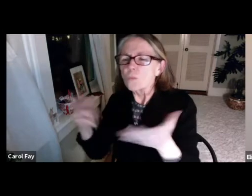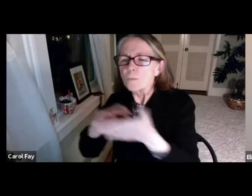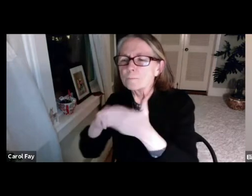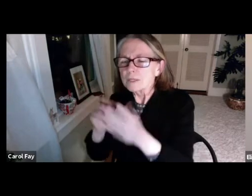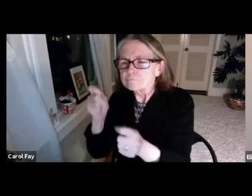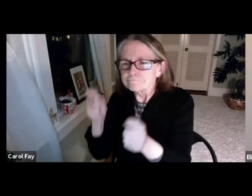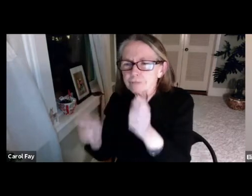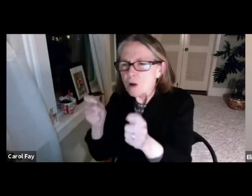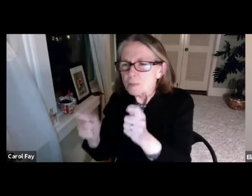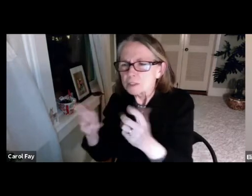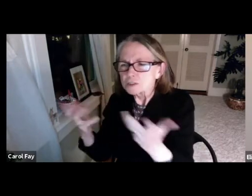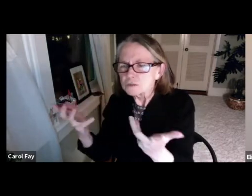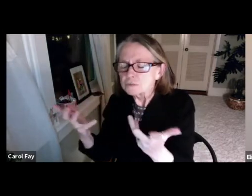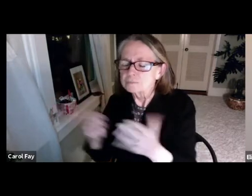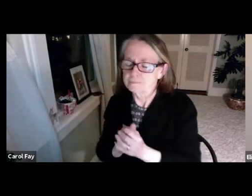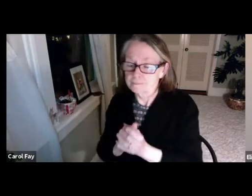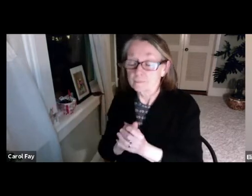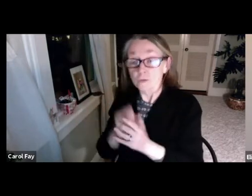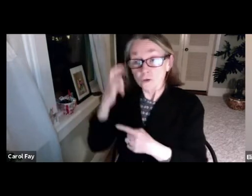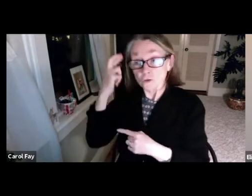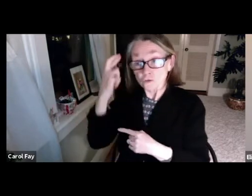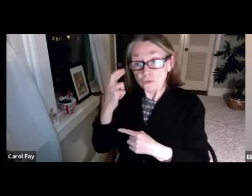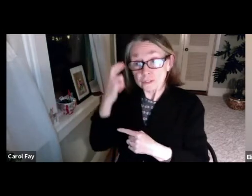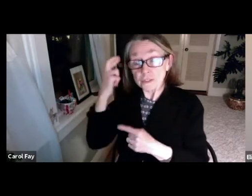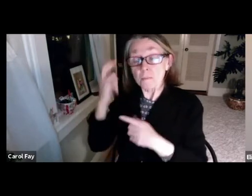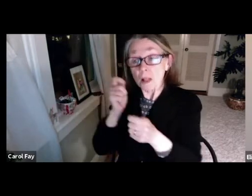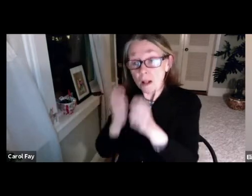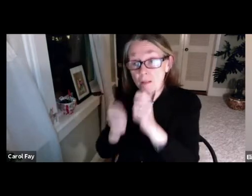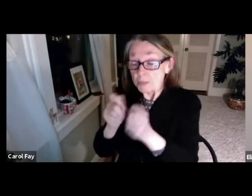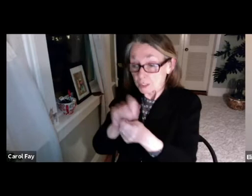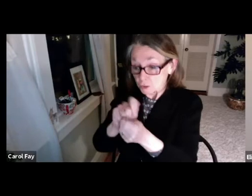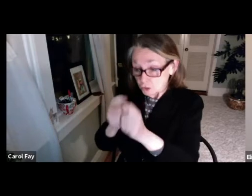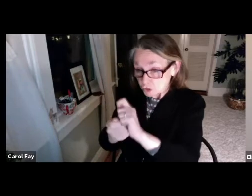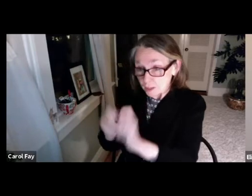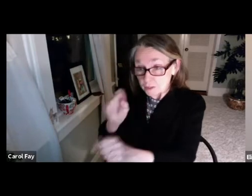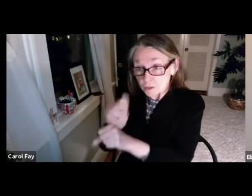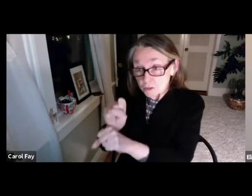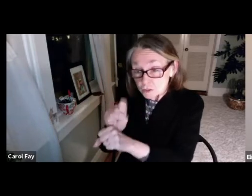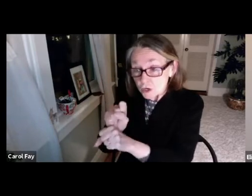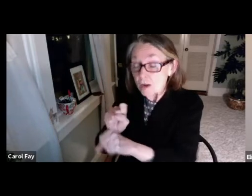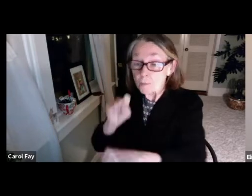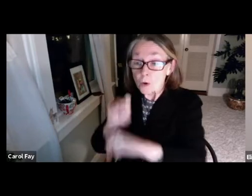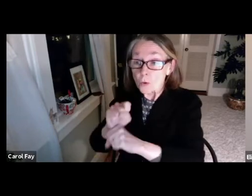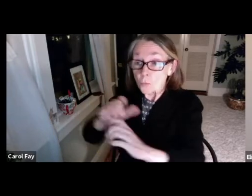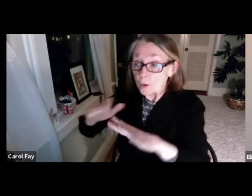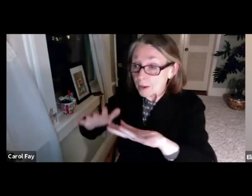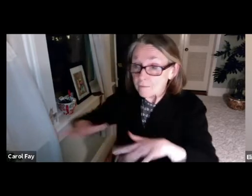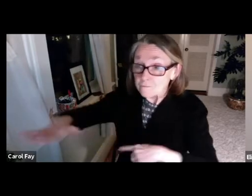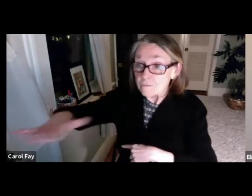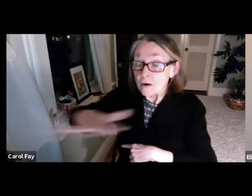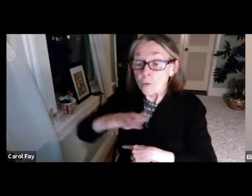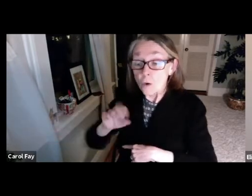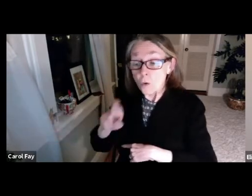Well, a reasonable accommodation is any change or adjustment to a job, work environment, or even the